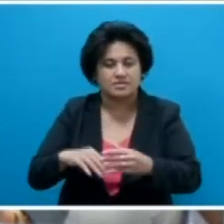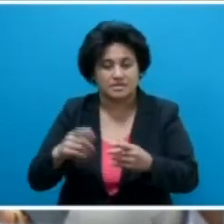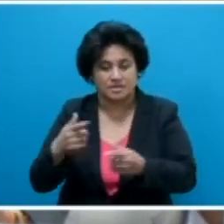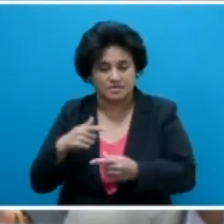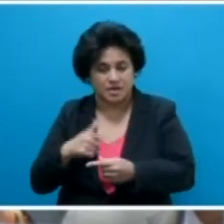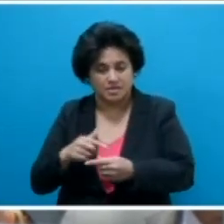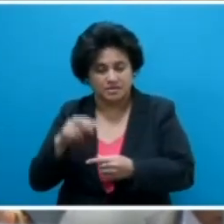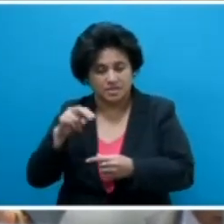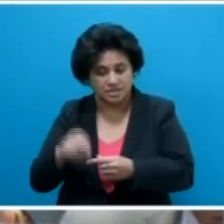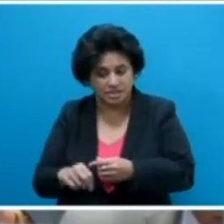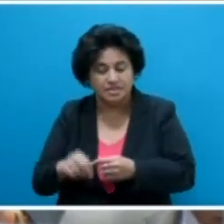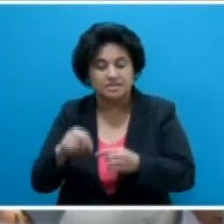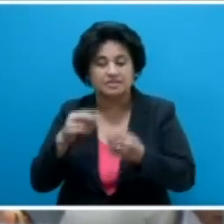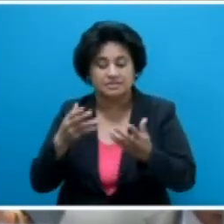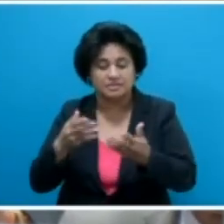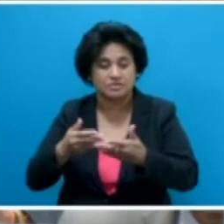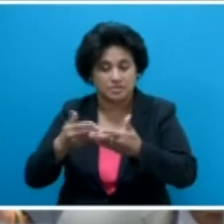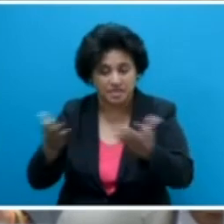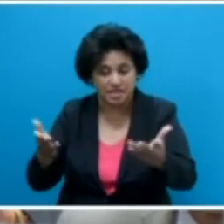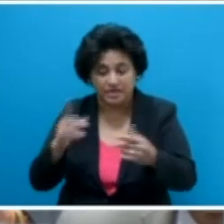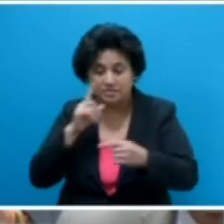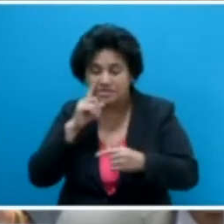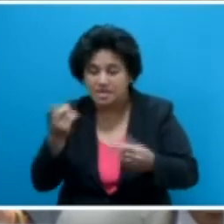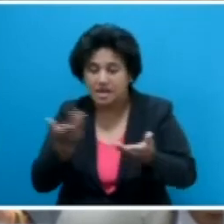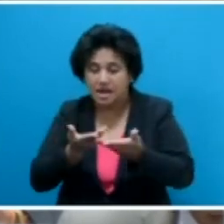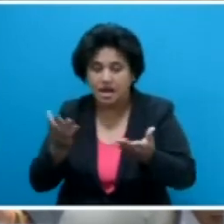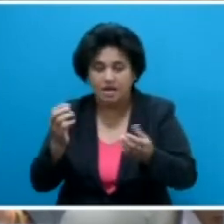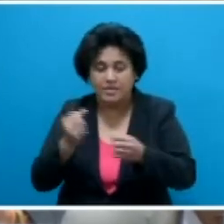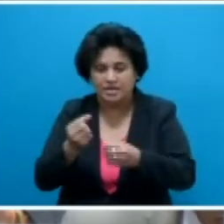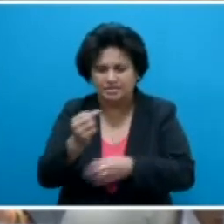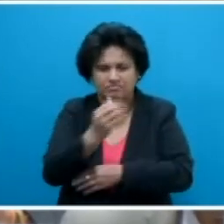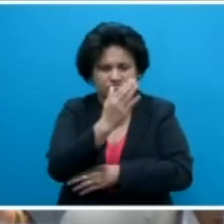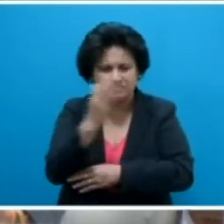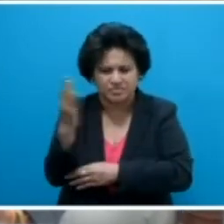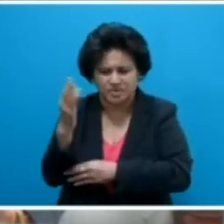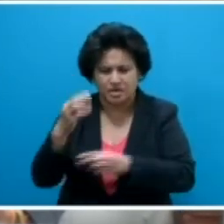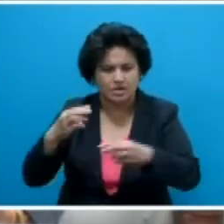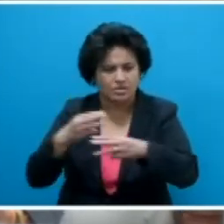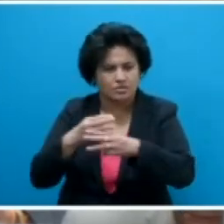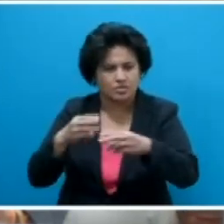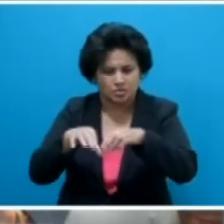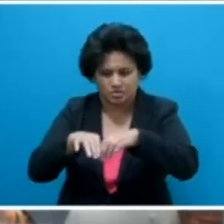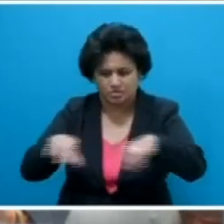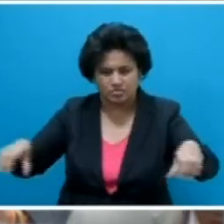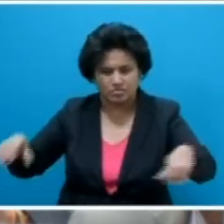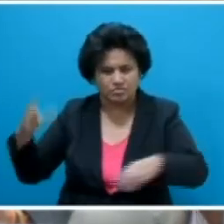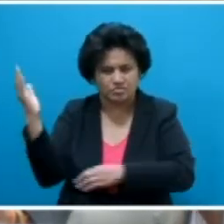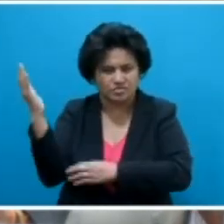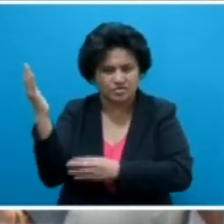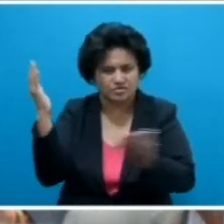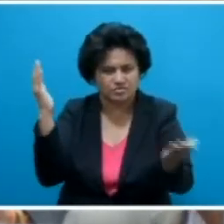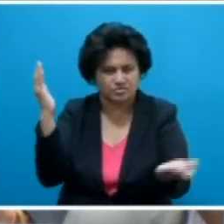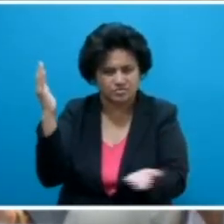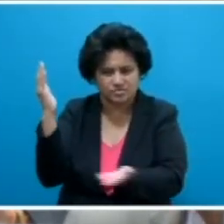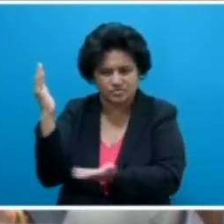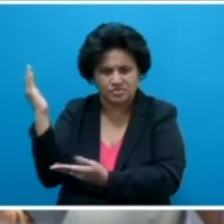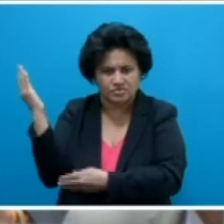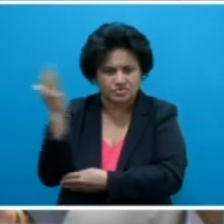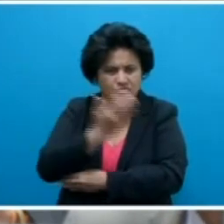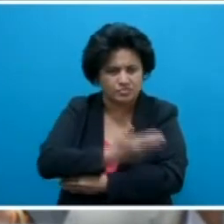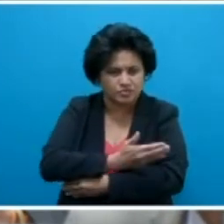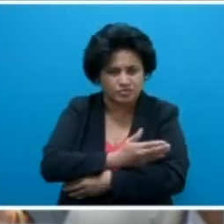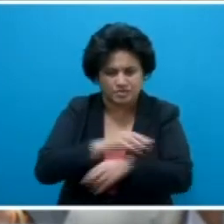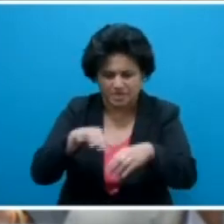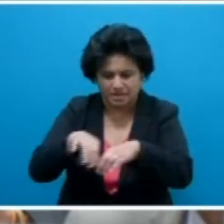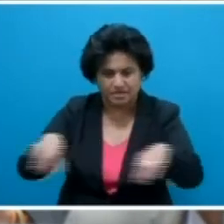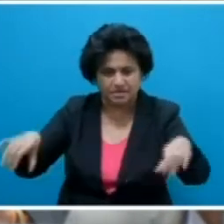the volume of logs harvested and the volume of timber products from each sawmill in order to have a better appreciation of the